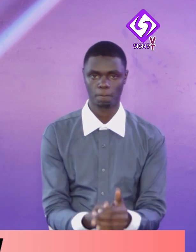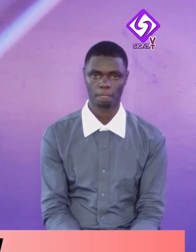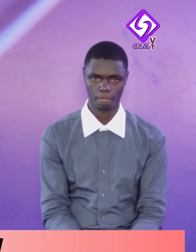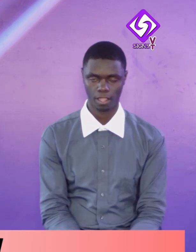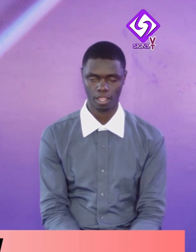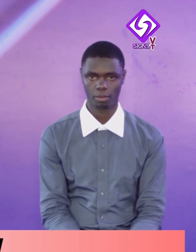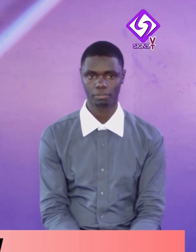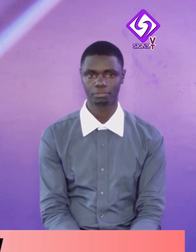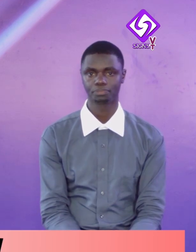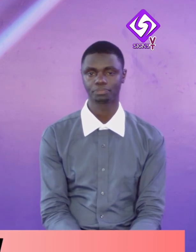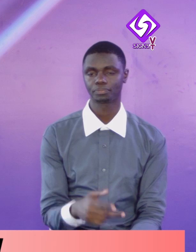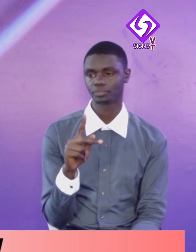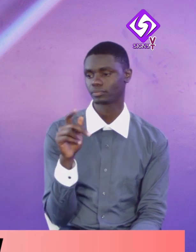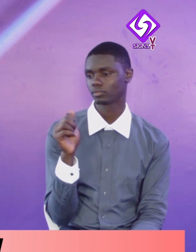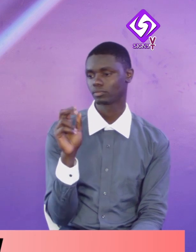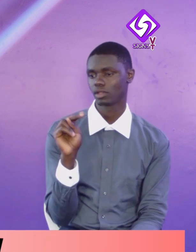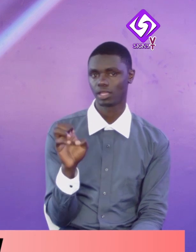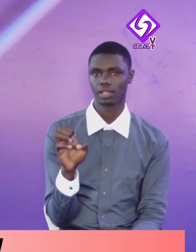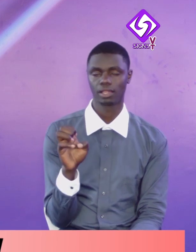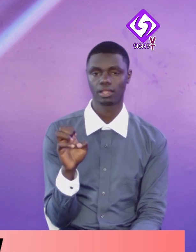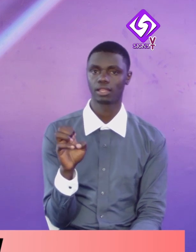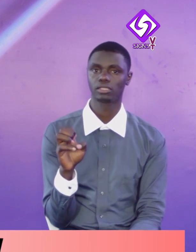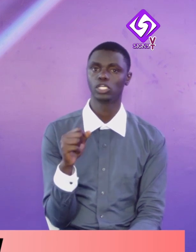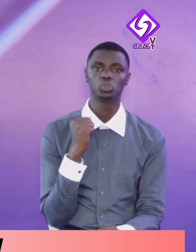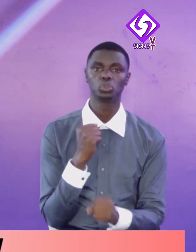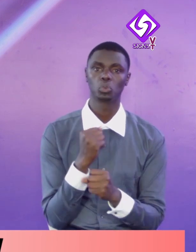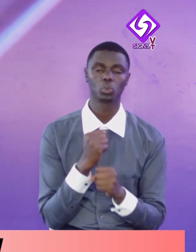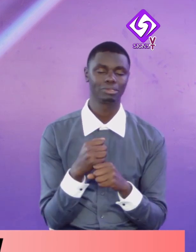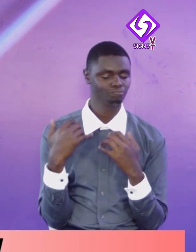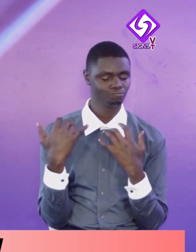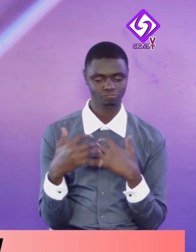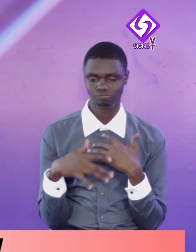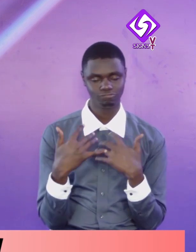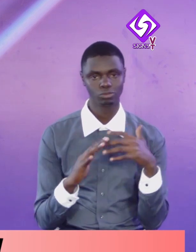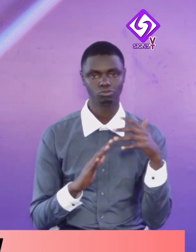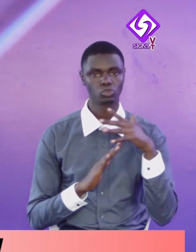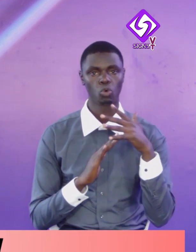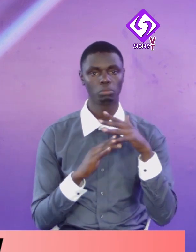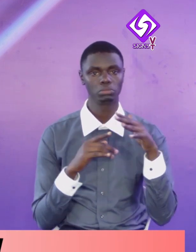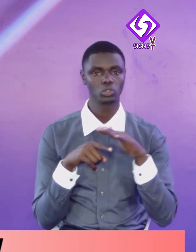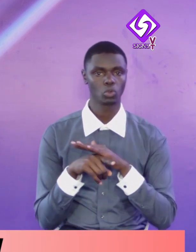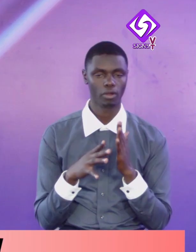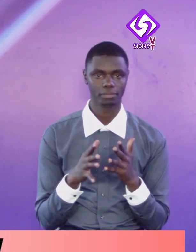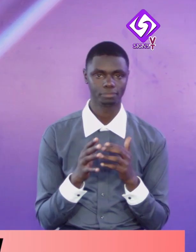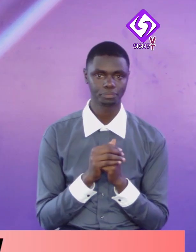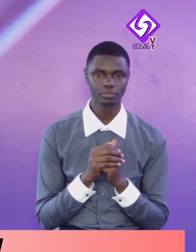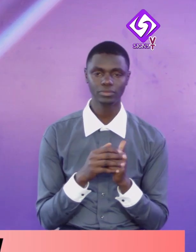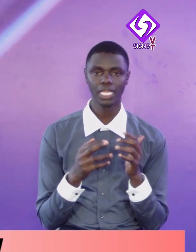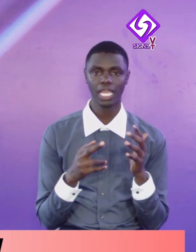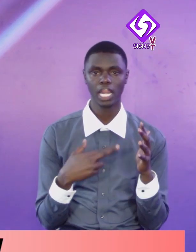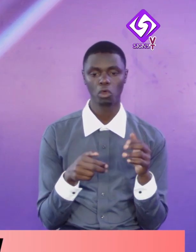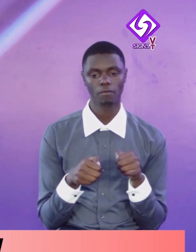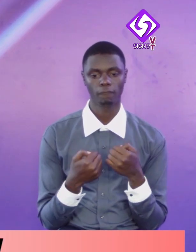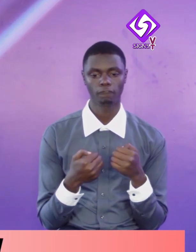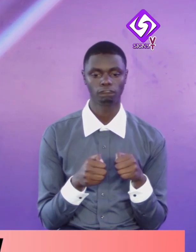Oh, Hurricane is doing that thing. Is the top scorer. Is breaking records